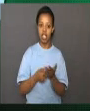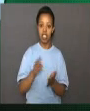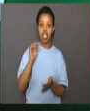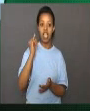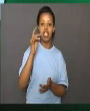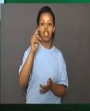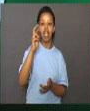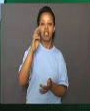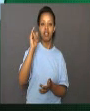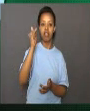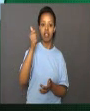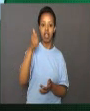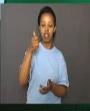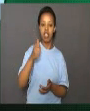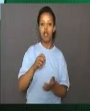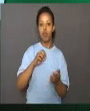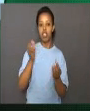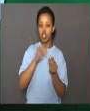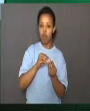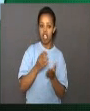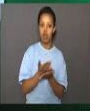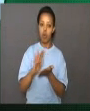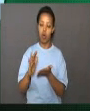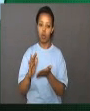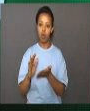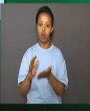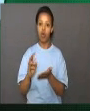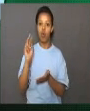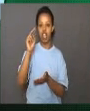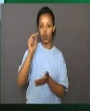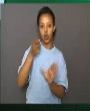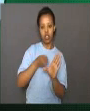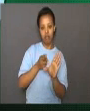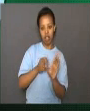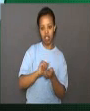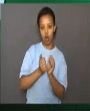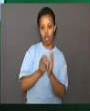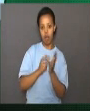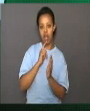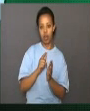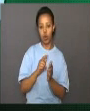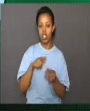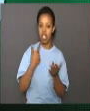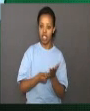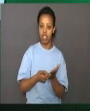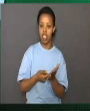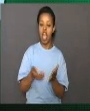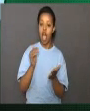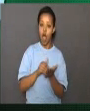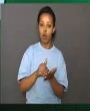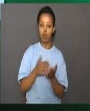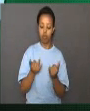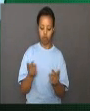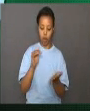Nitrates are further reduced to nitrogen gas. The nitrogen is returned to the